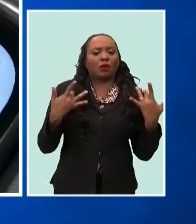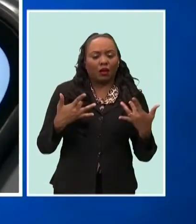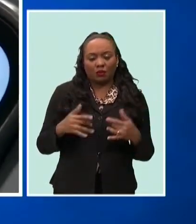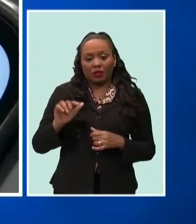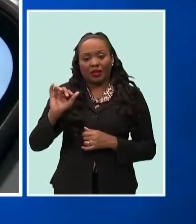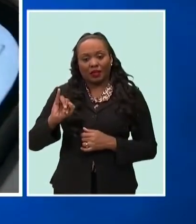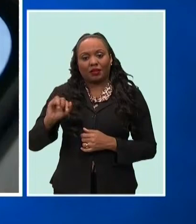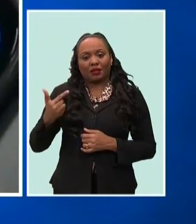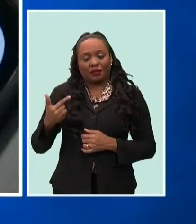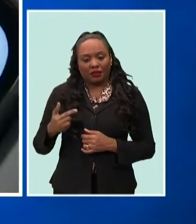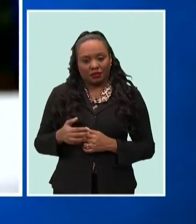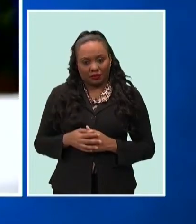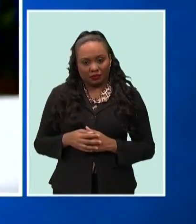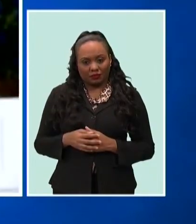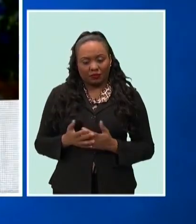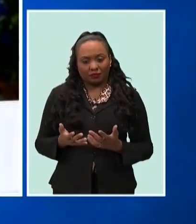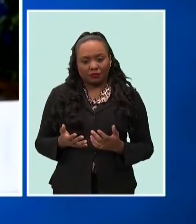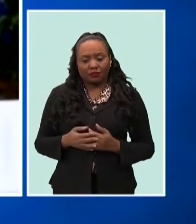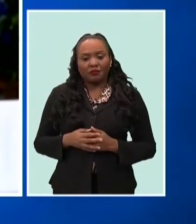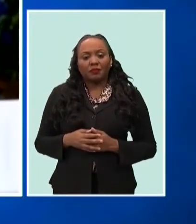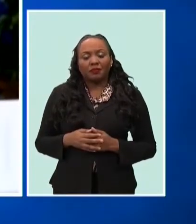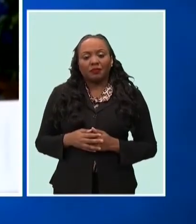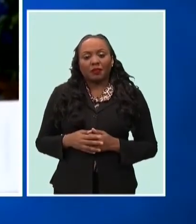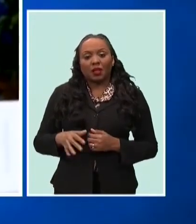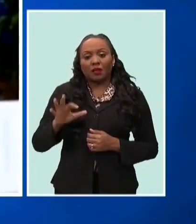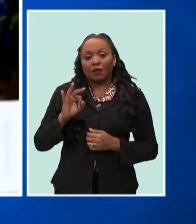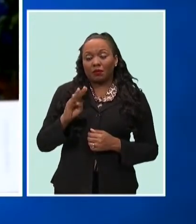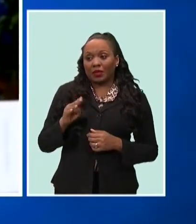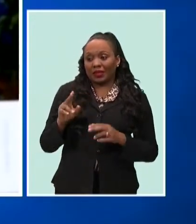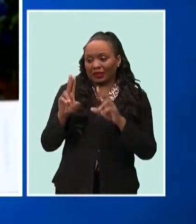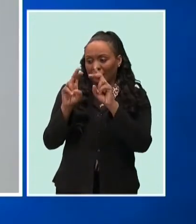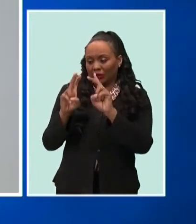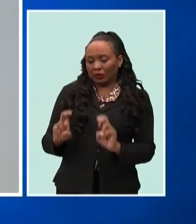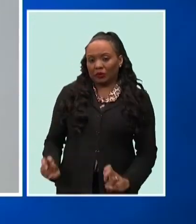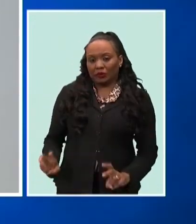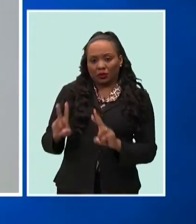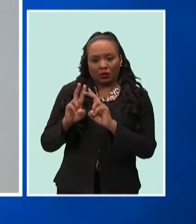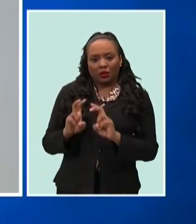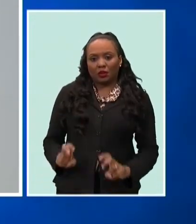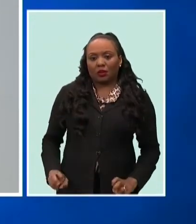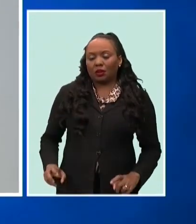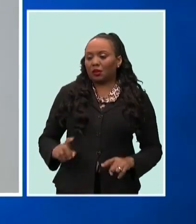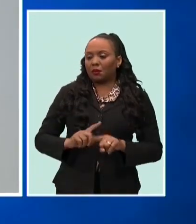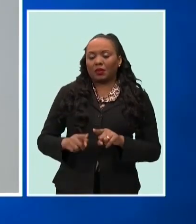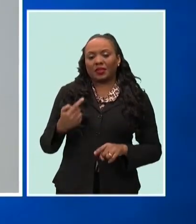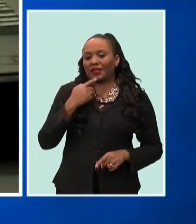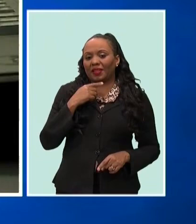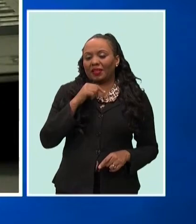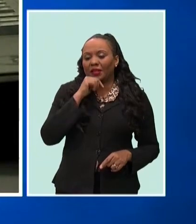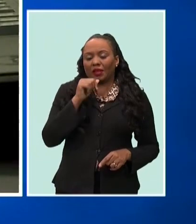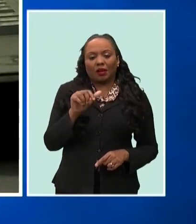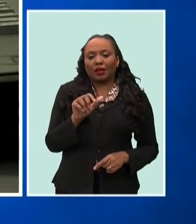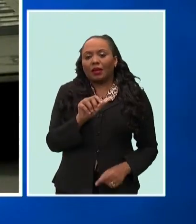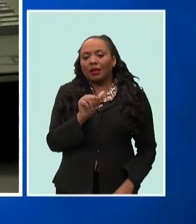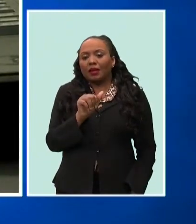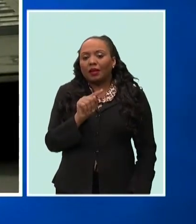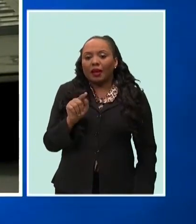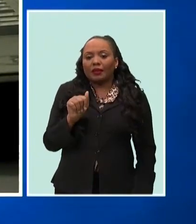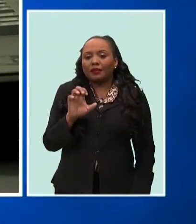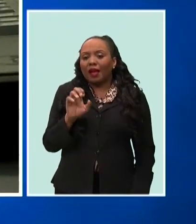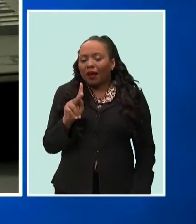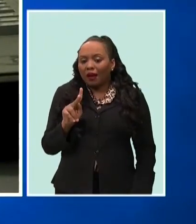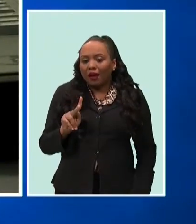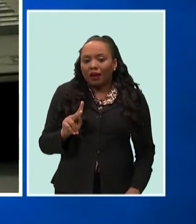and Instagram. Facebook is investigating but insists it's not a cyber attack. Whatever the reason,